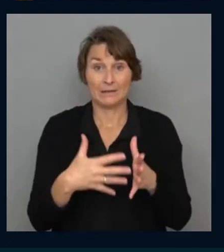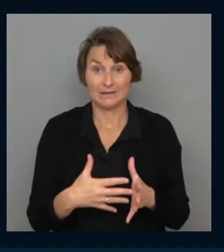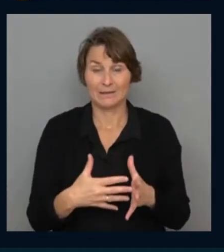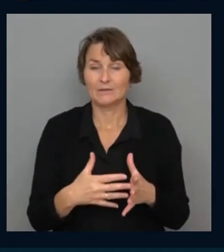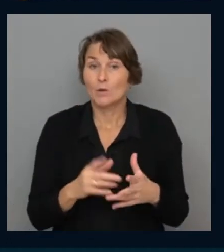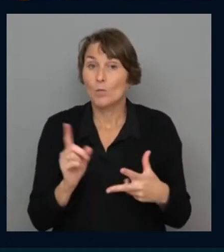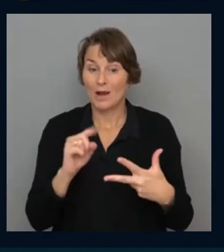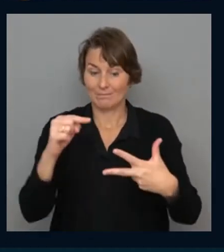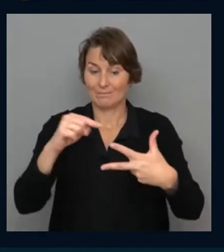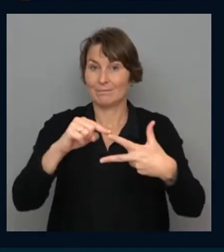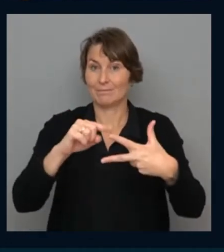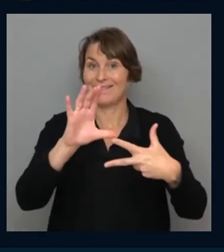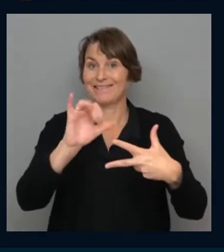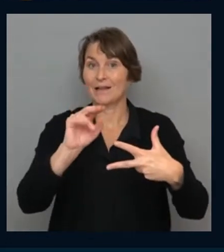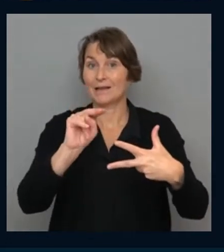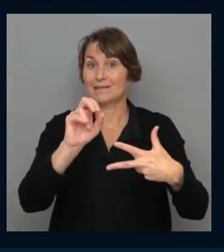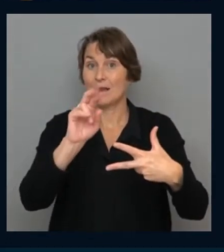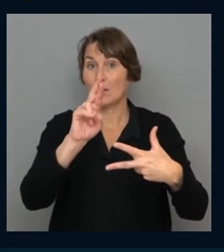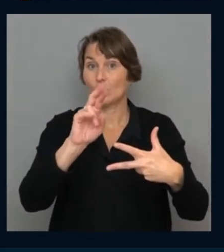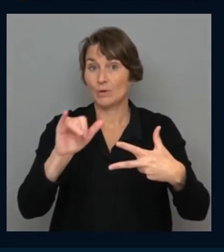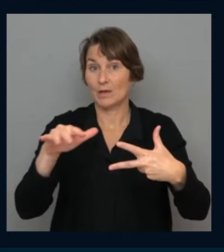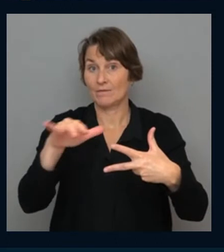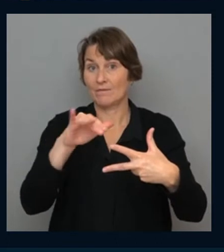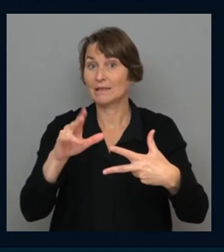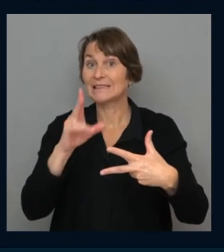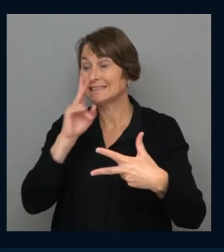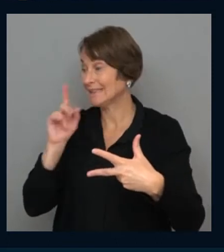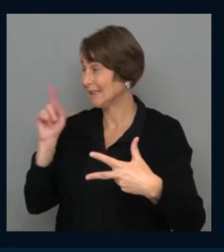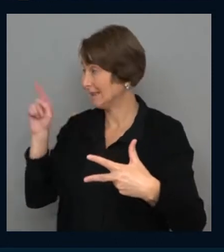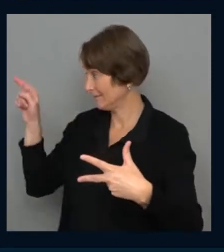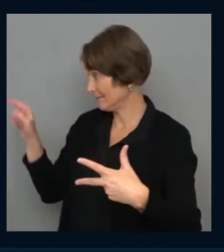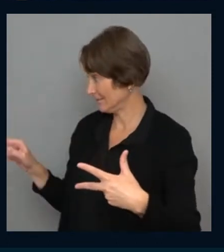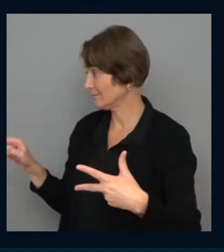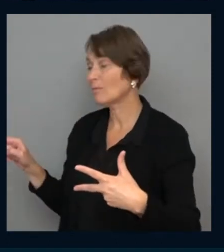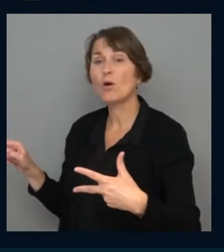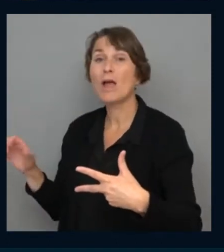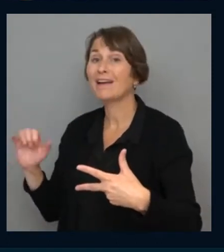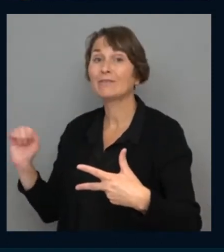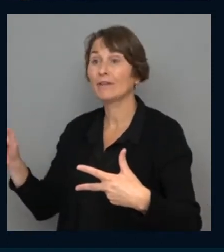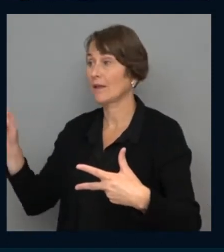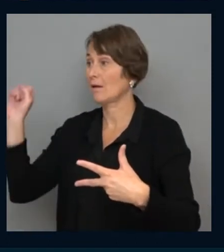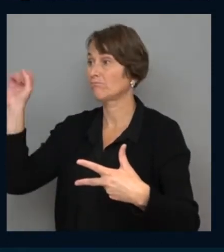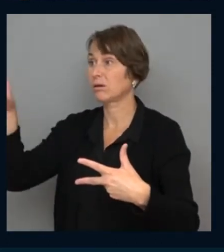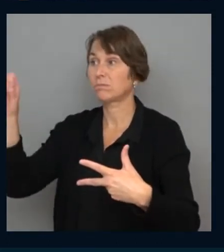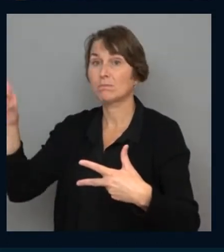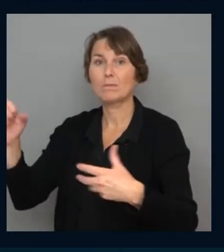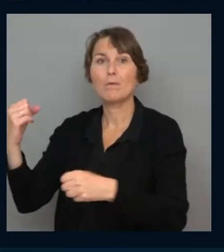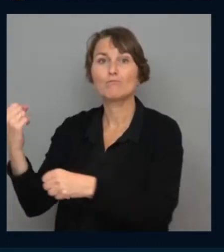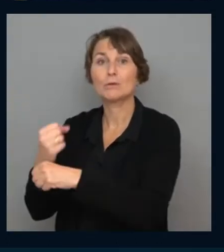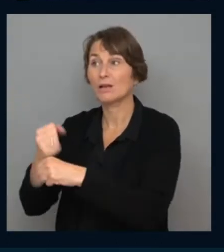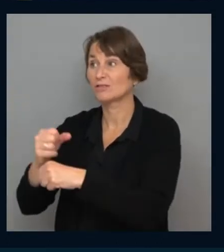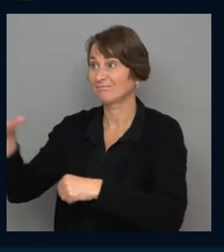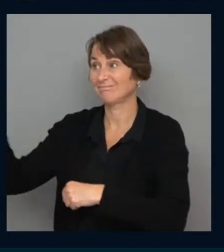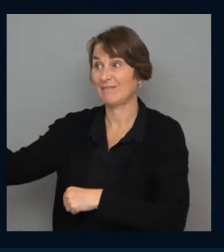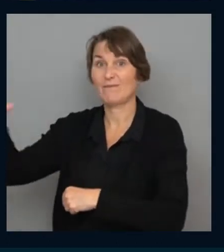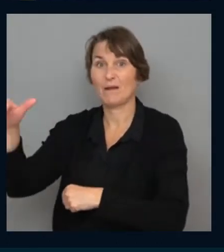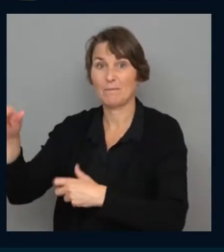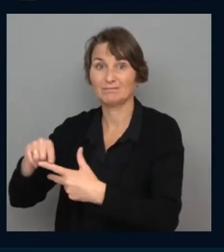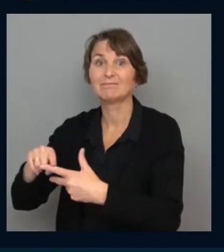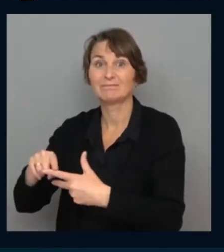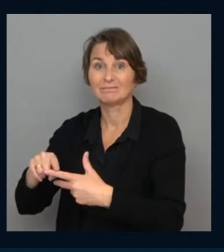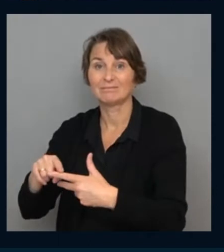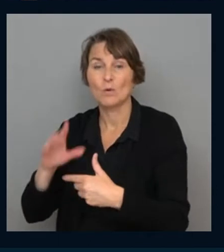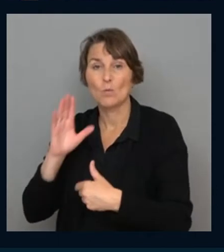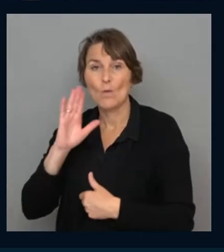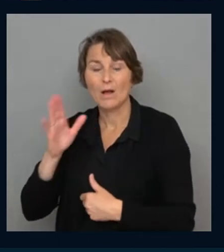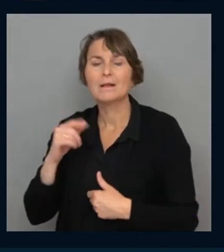And if we look at the staging slot here, everything's running to production. Everything on our production website is going to hit that load balancer and go there. But actually, what I